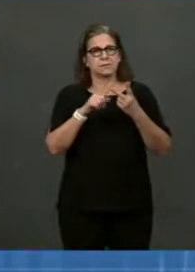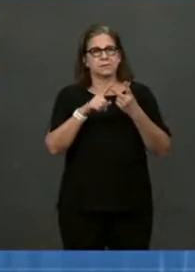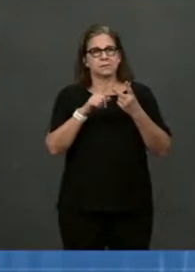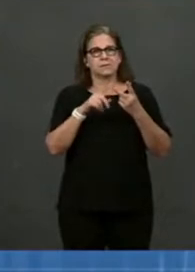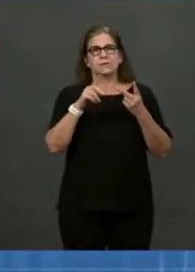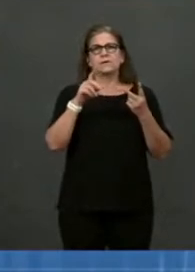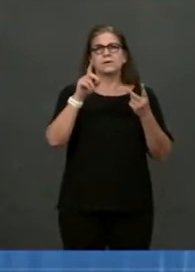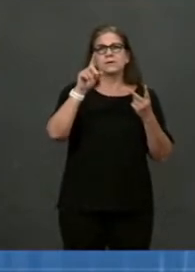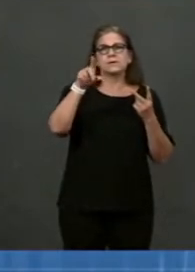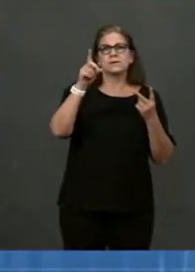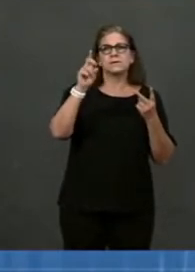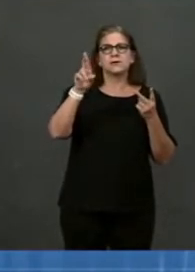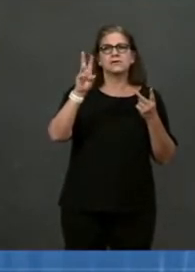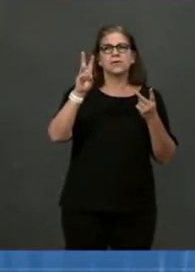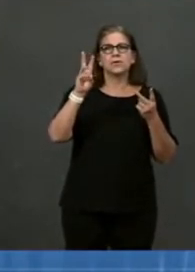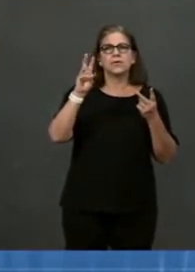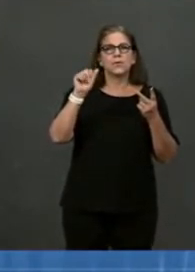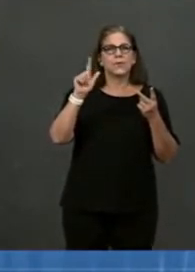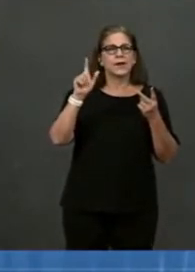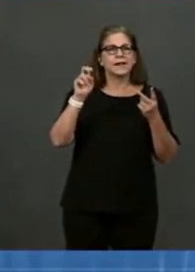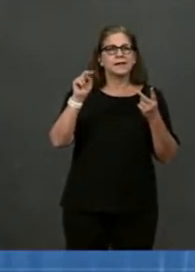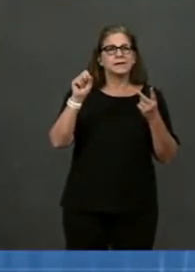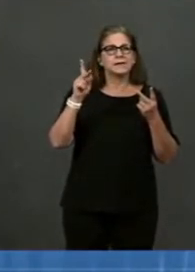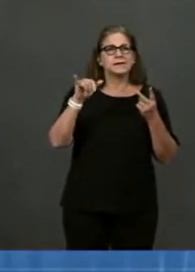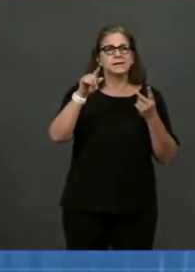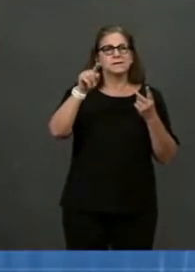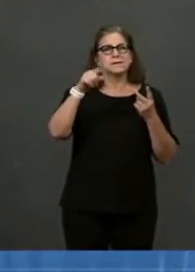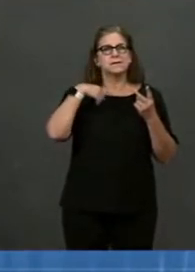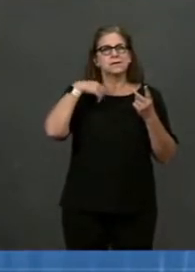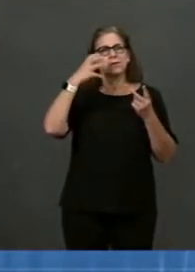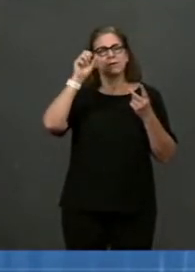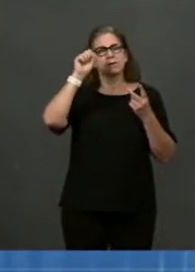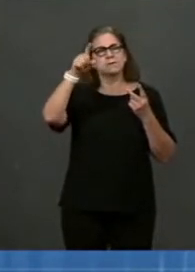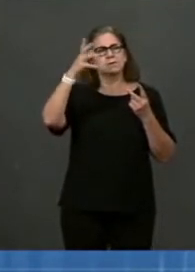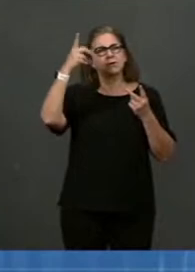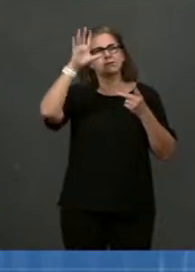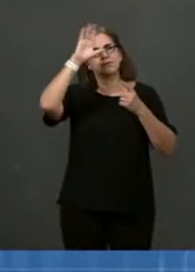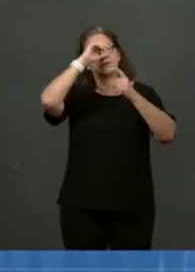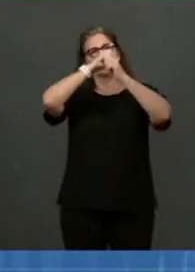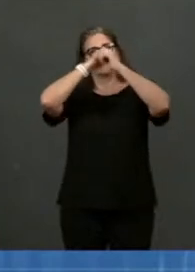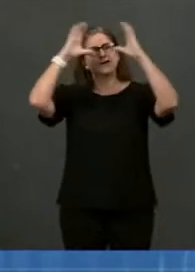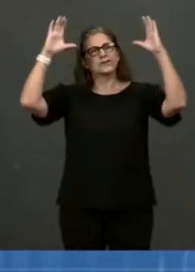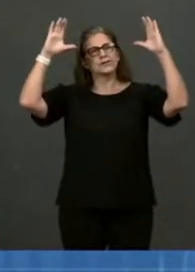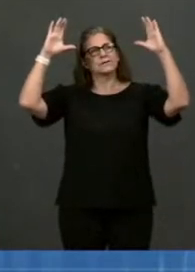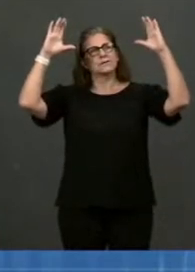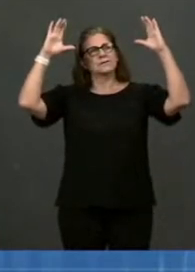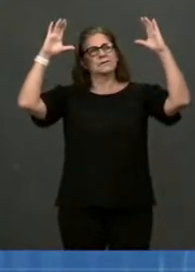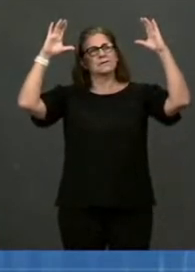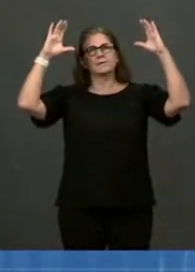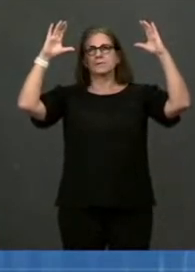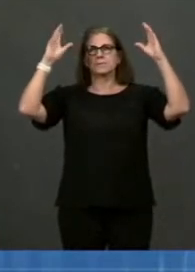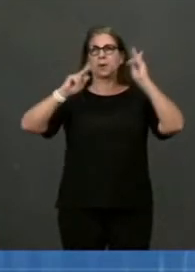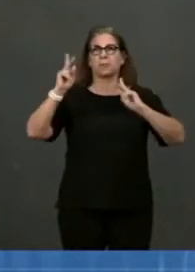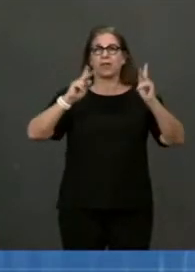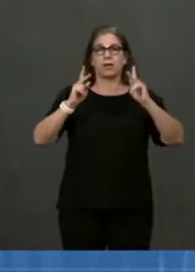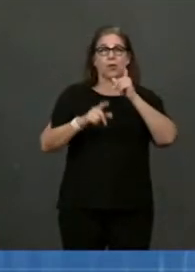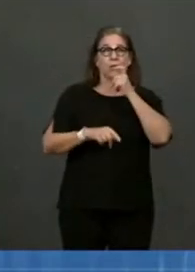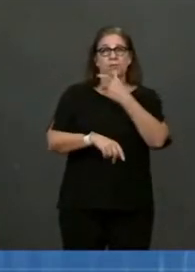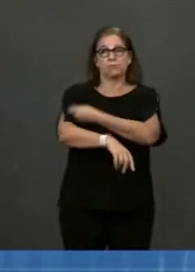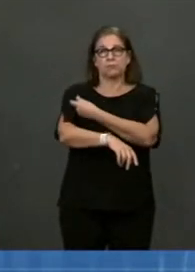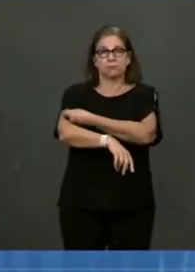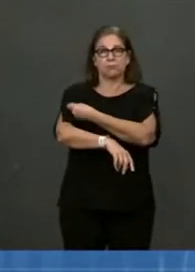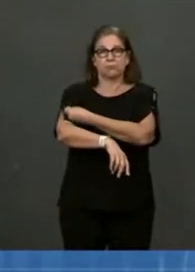administration rethinking the definition of what it means to be fully vaccinated now that these boosters are recommended? Should people who are eligible for a